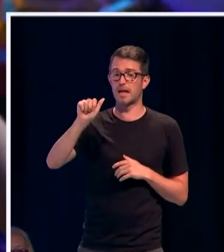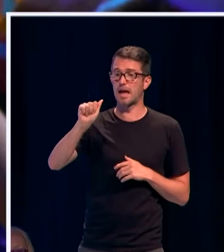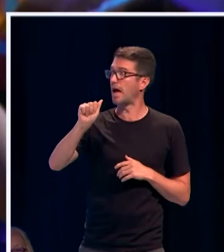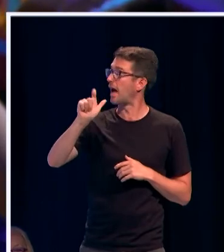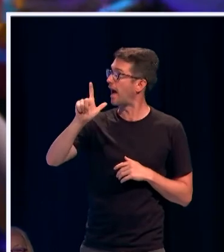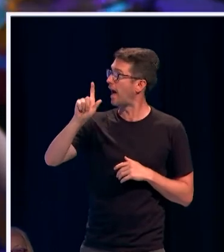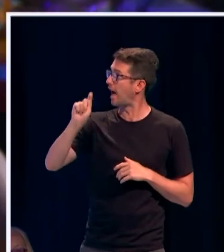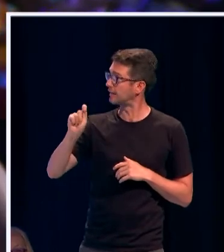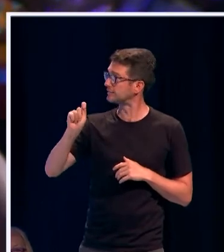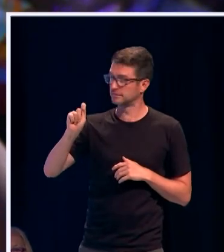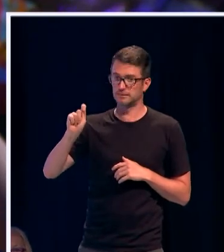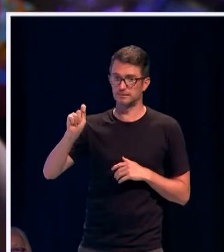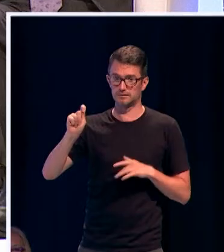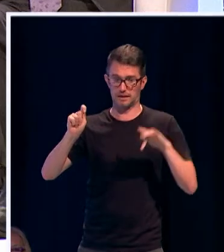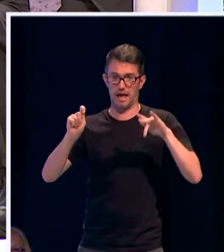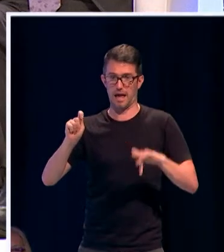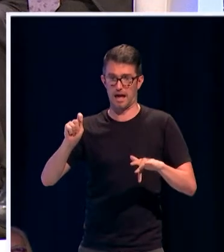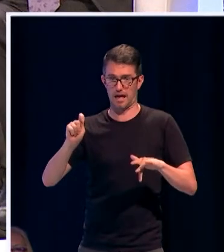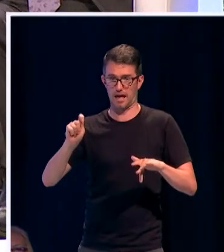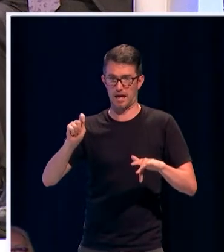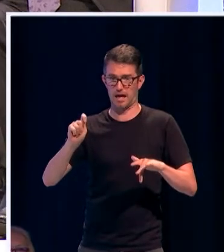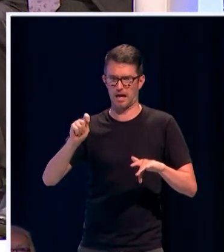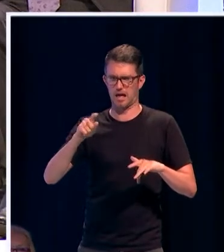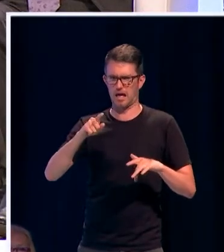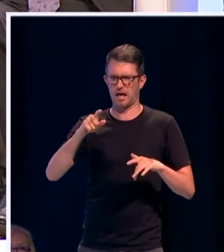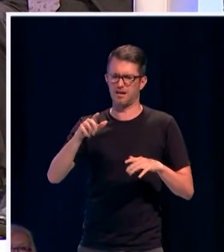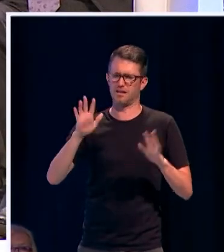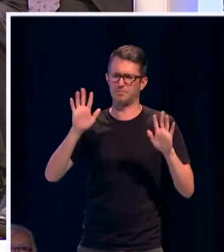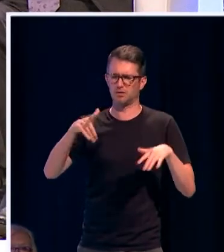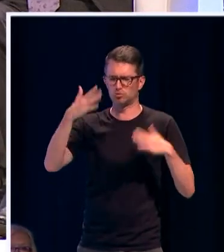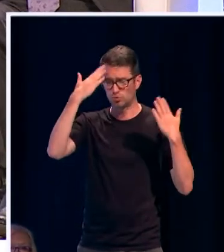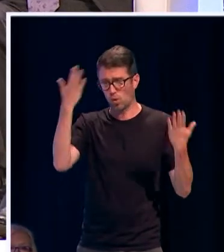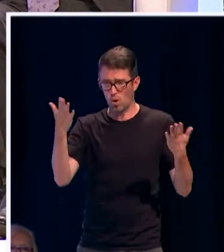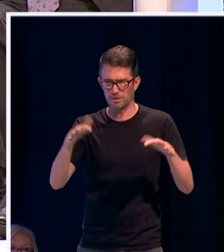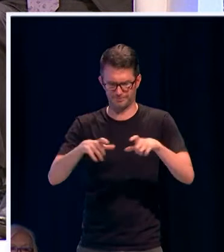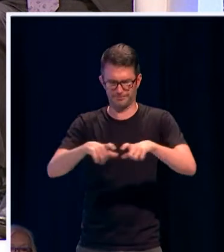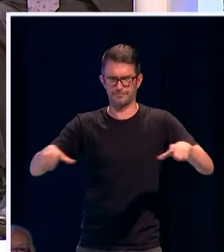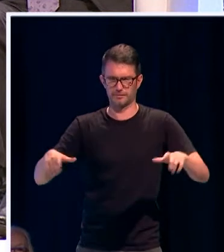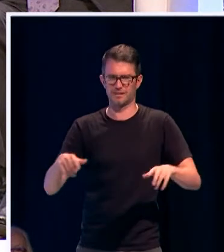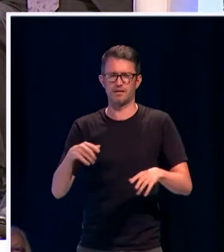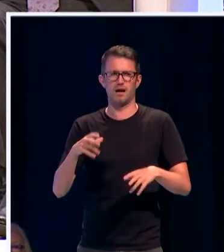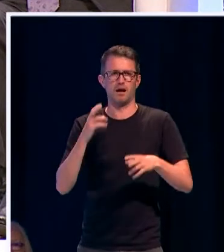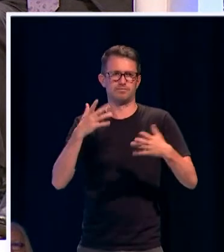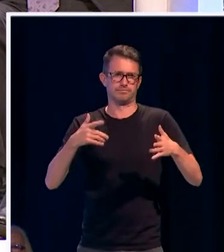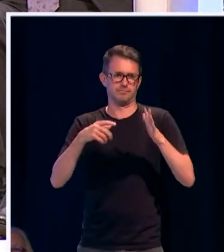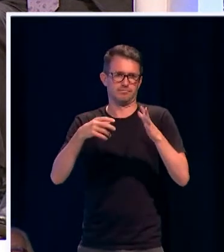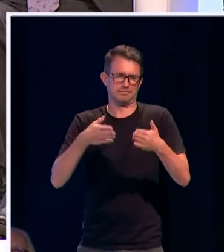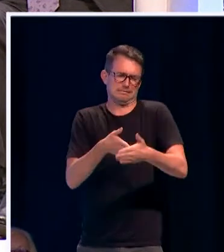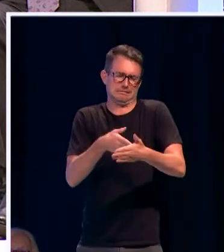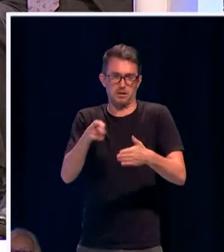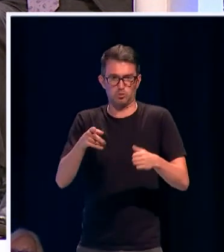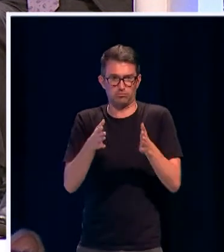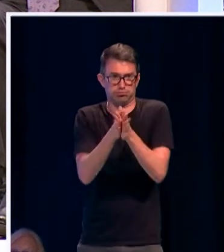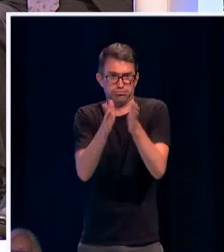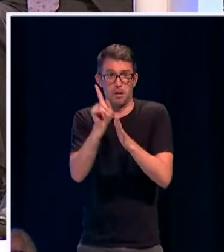product, you can type in your words what you're trying to do, and artificial intelligence will take you to the feature of what you're actually trying to do. So that's